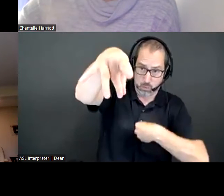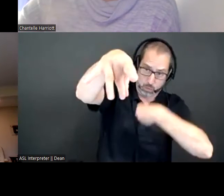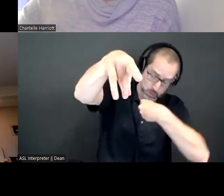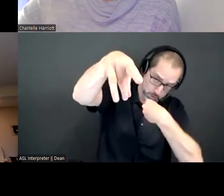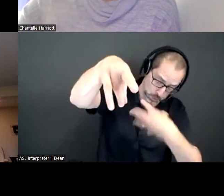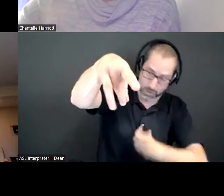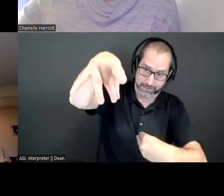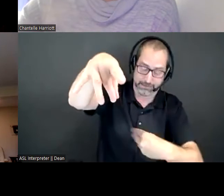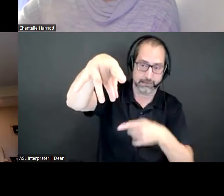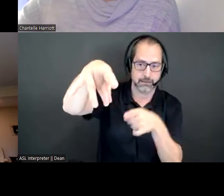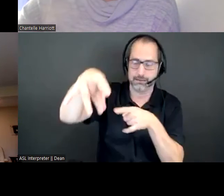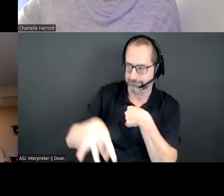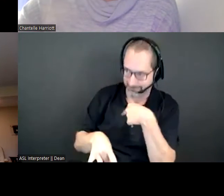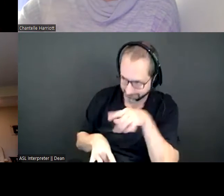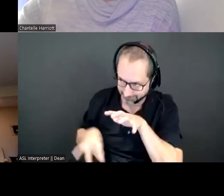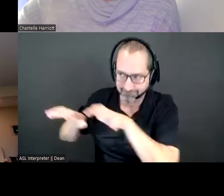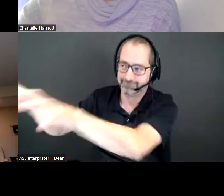This needs to change because